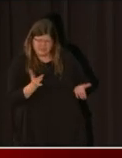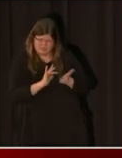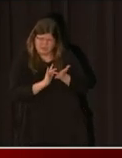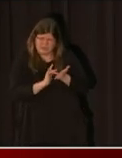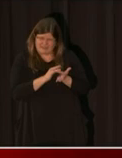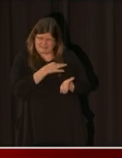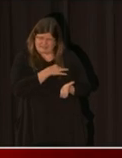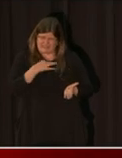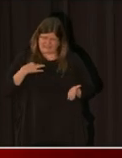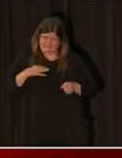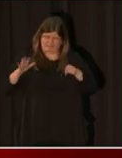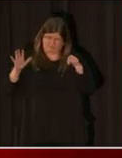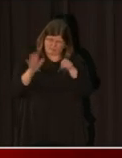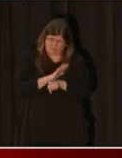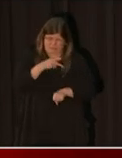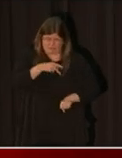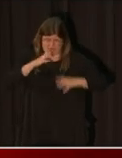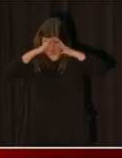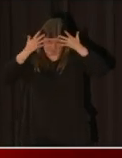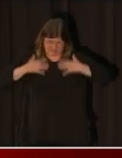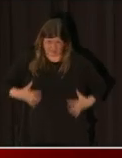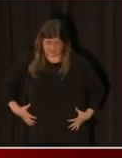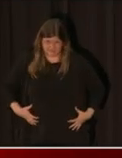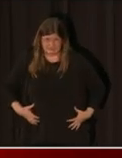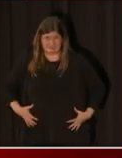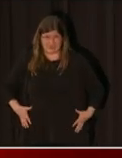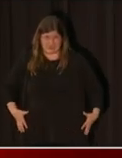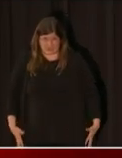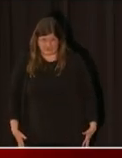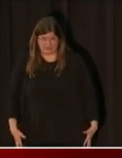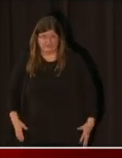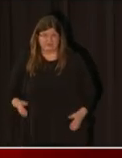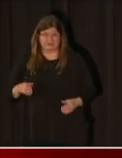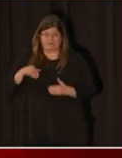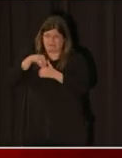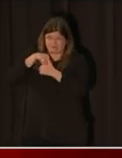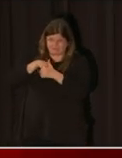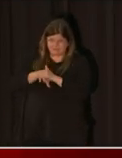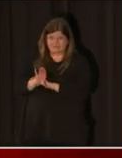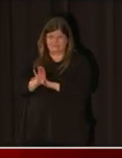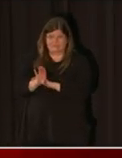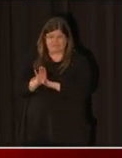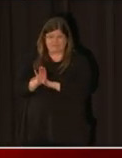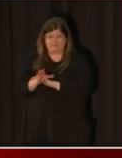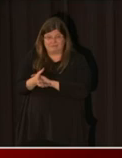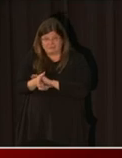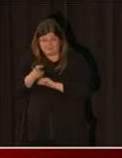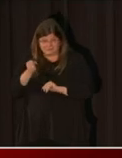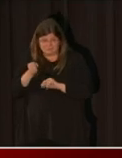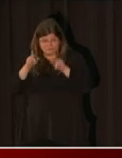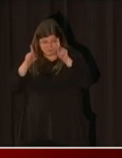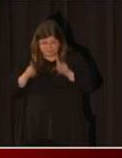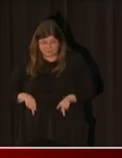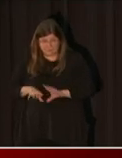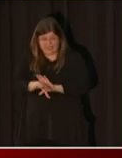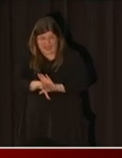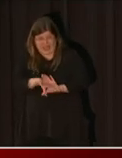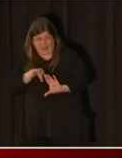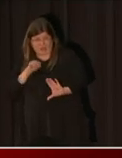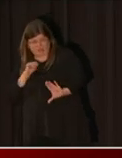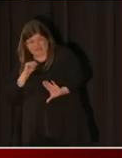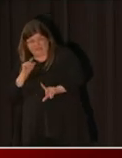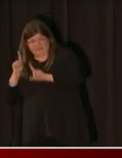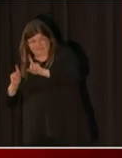to toe, bring a patient from inside the quarantine center out on the sidewalk, take their vitals, and then take them back inside? Mark, it sounds like you're talking